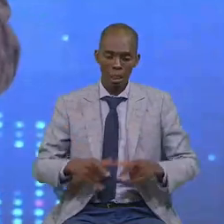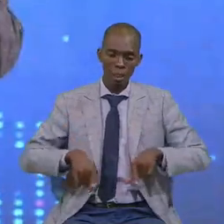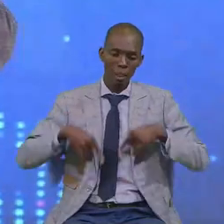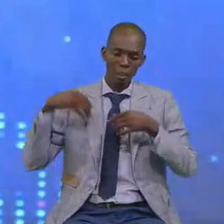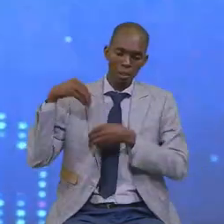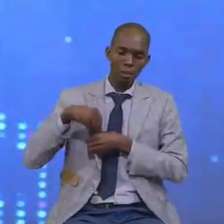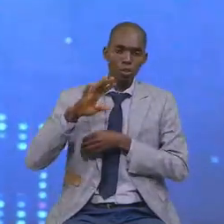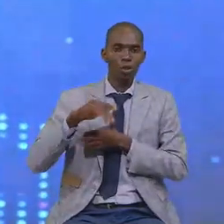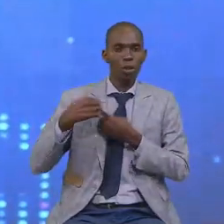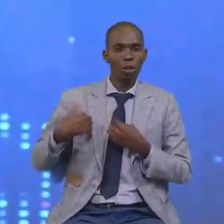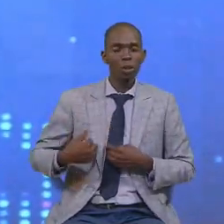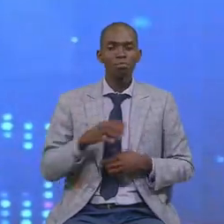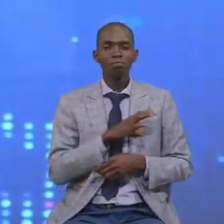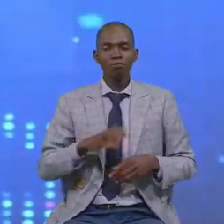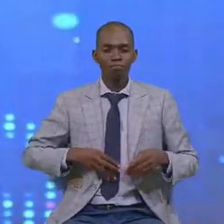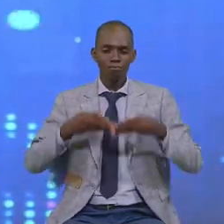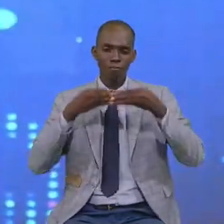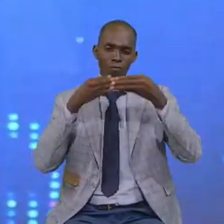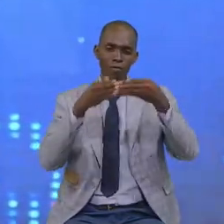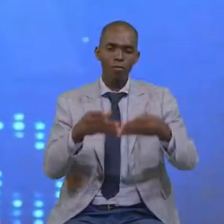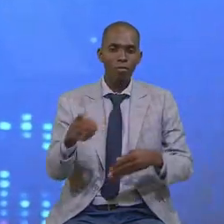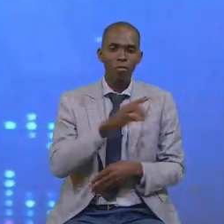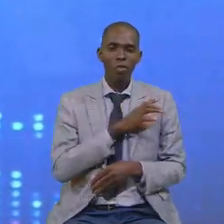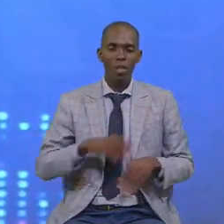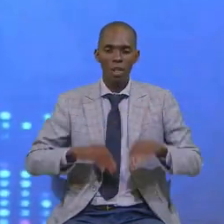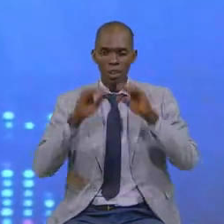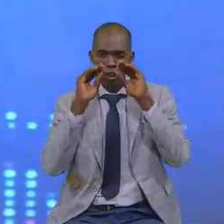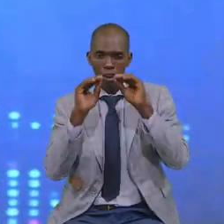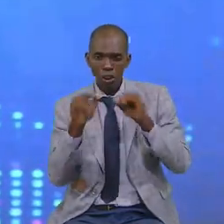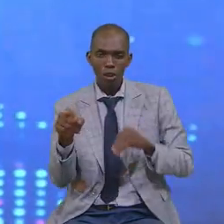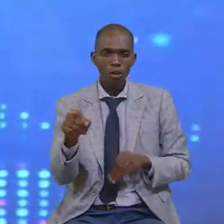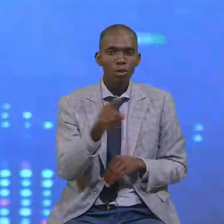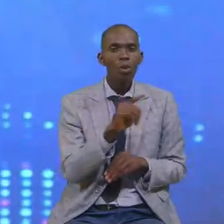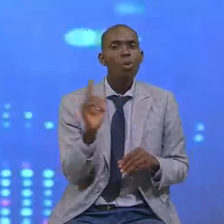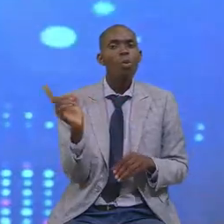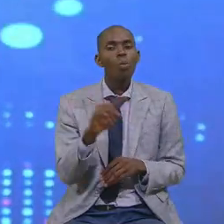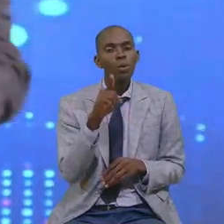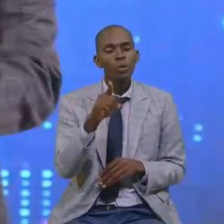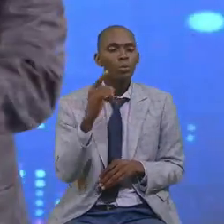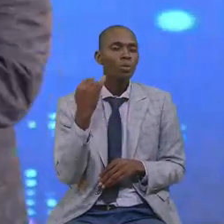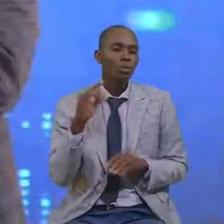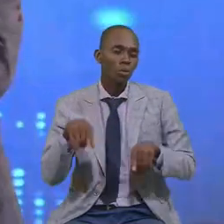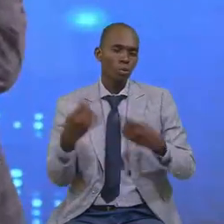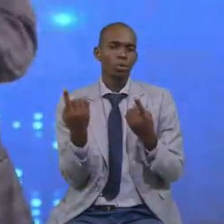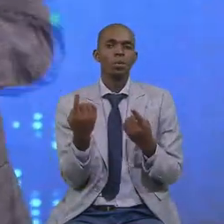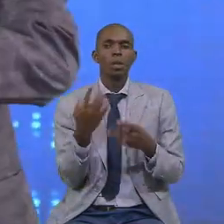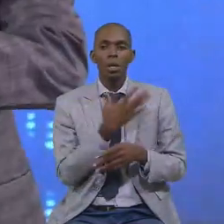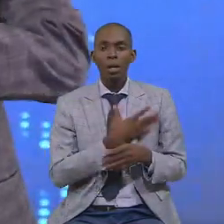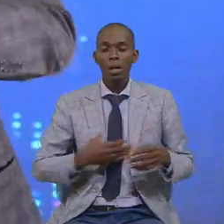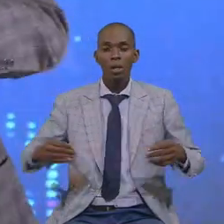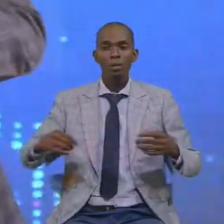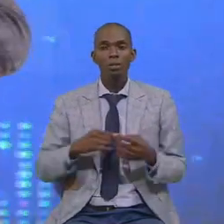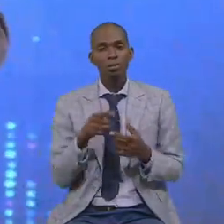Christ directs you, and Christ teaches you and leads you where you should go. And then the